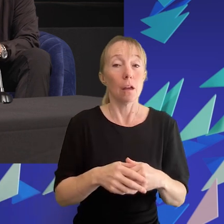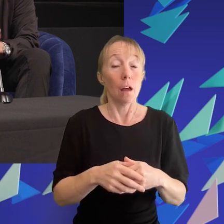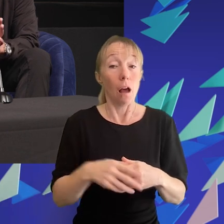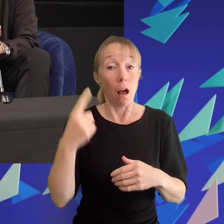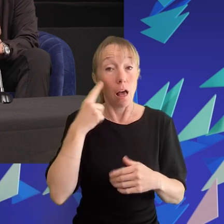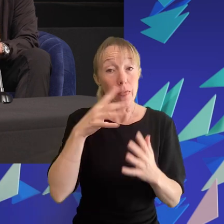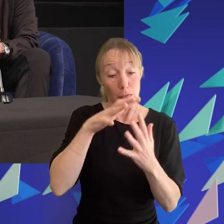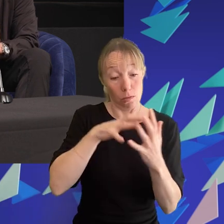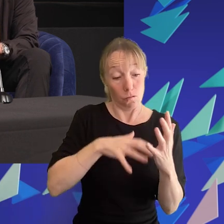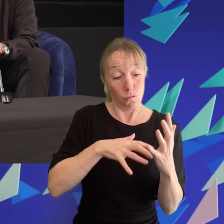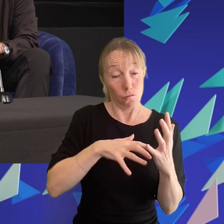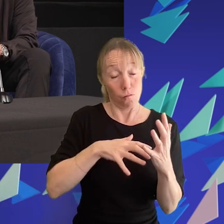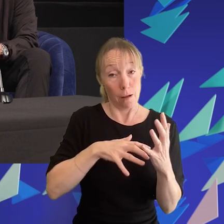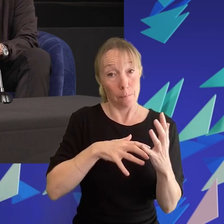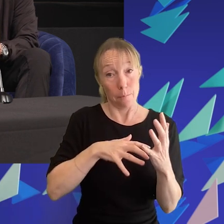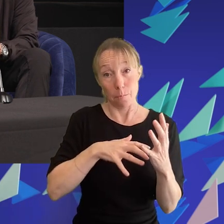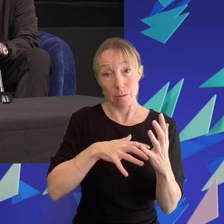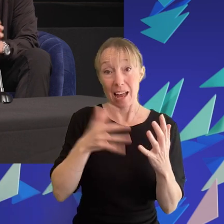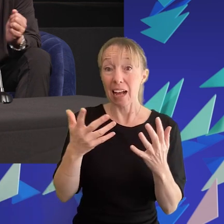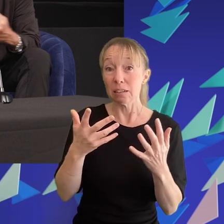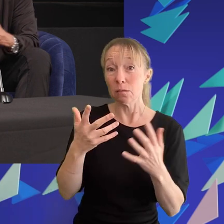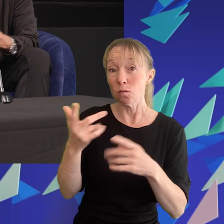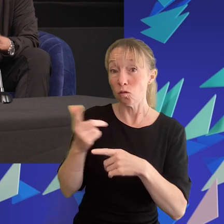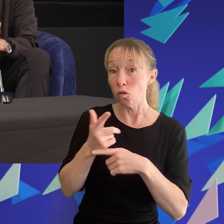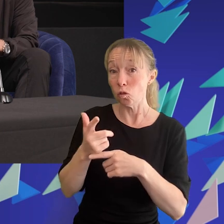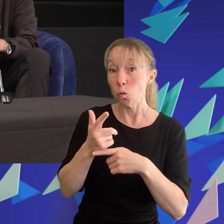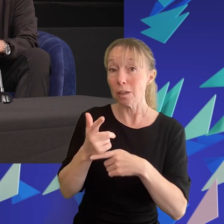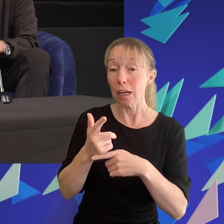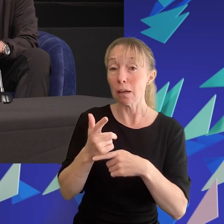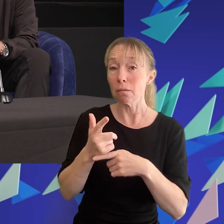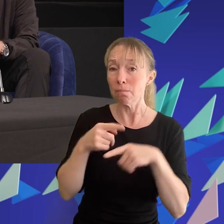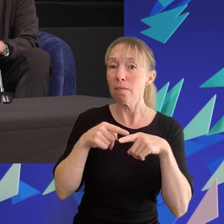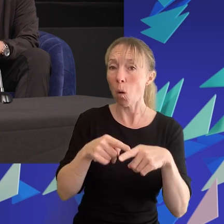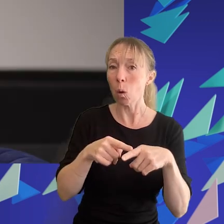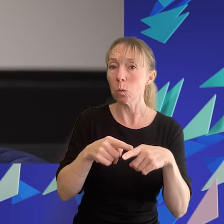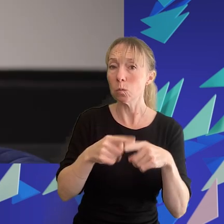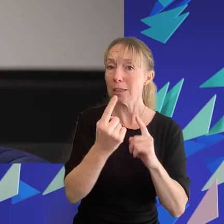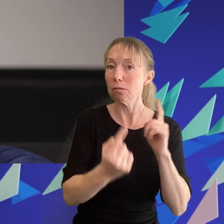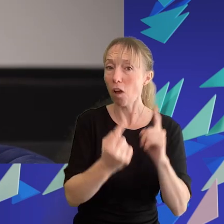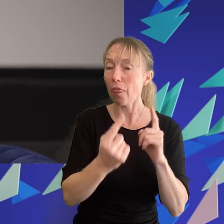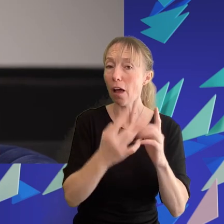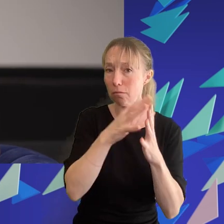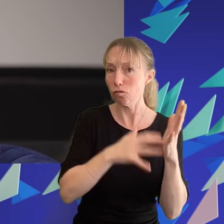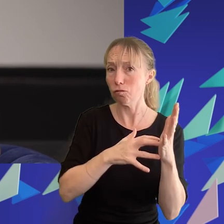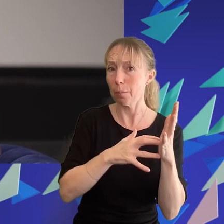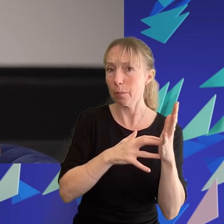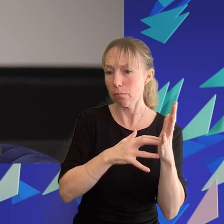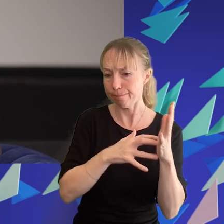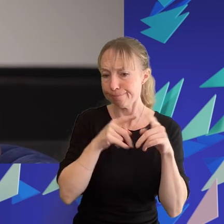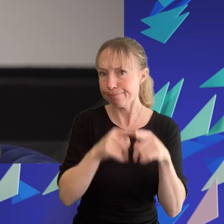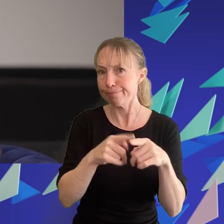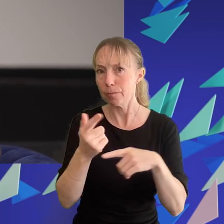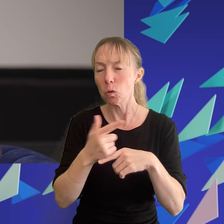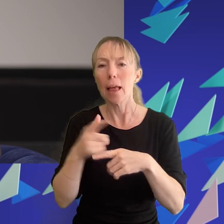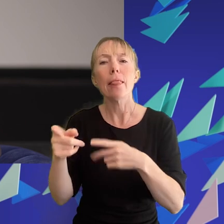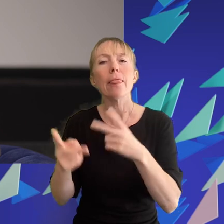script and the shooting were very, very faithful one to the other. I think in the editing, I think there was